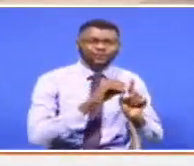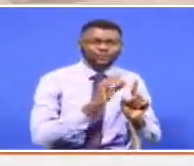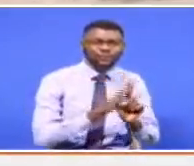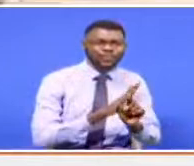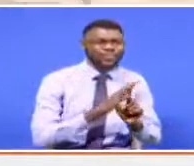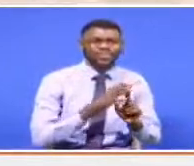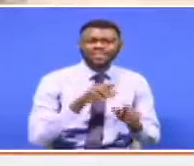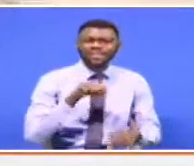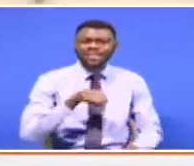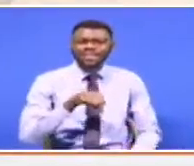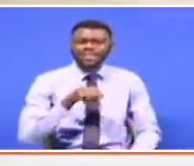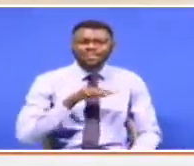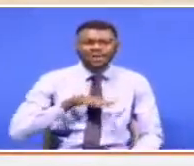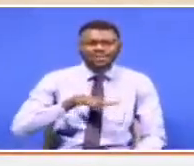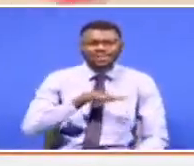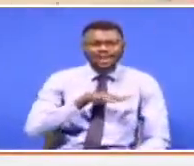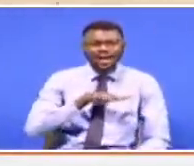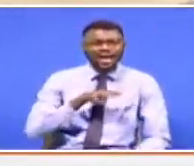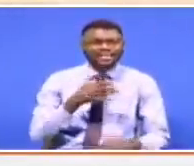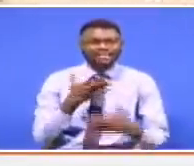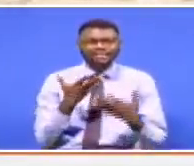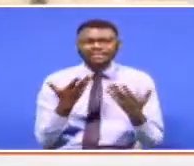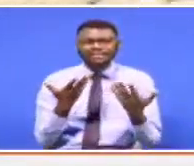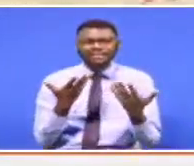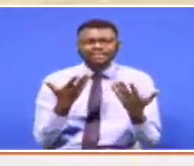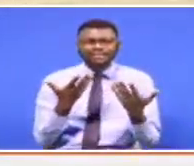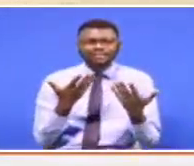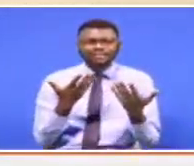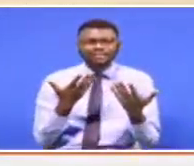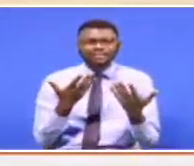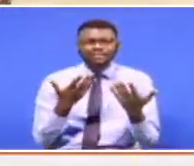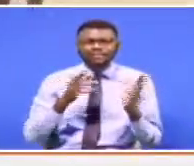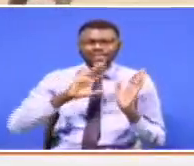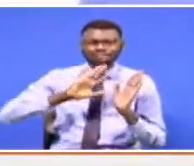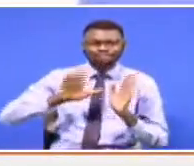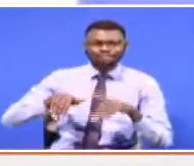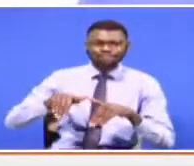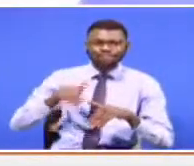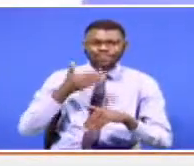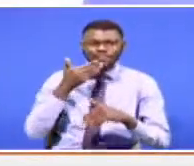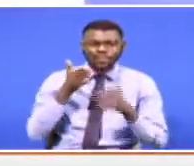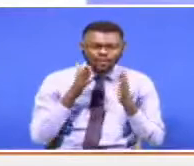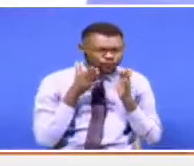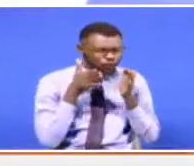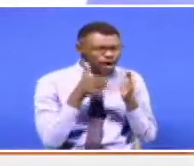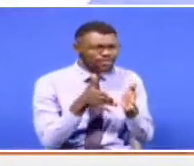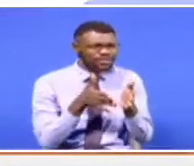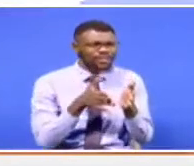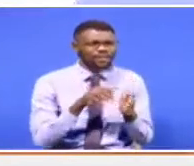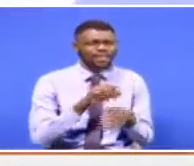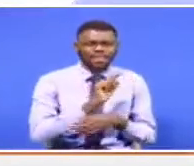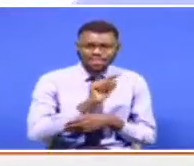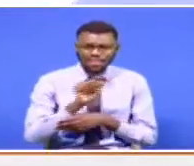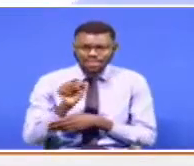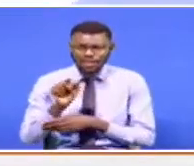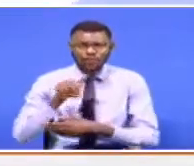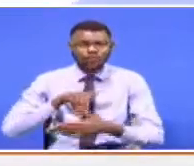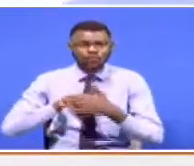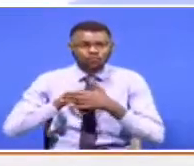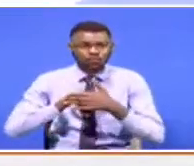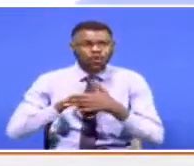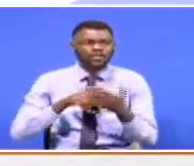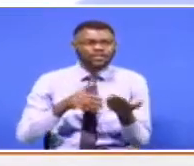been neglected for too long. It's time that we put in real investment in grassroots football. But that would require a lot of